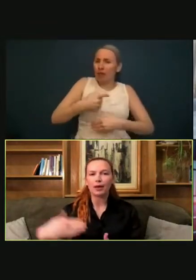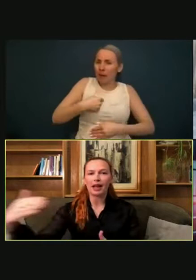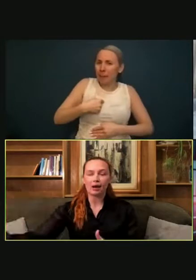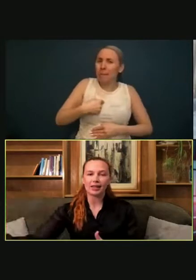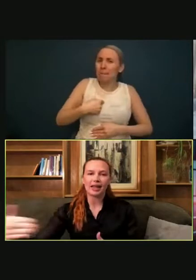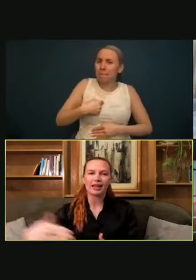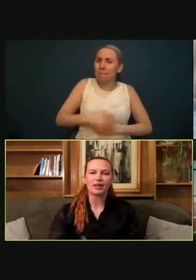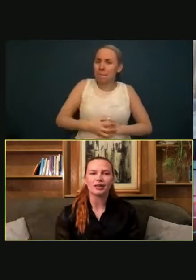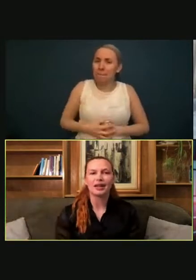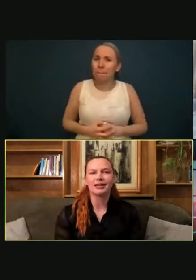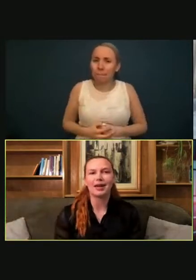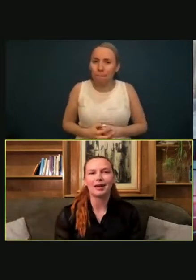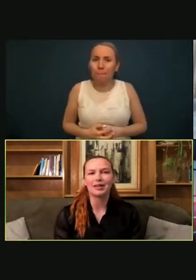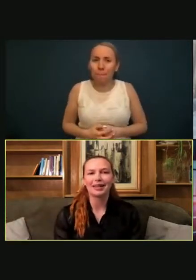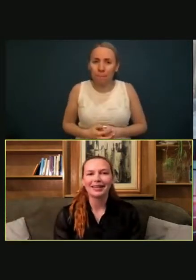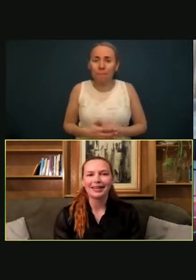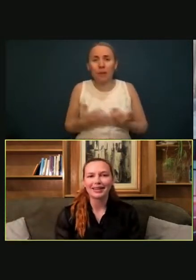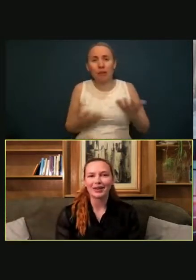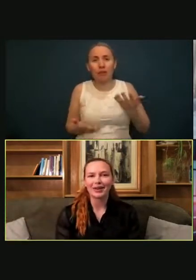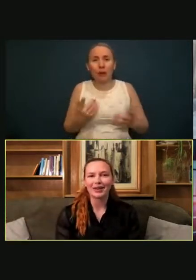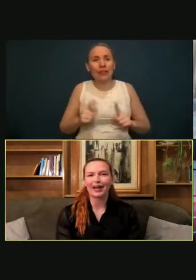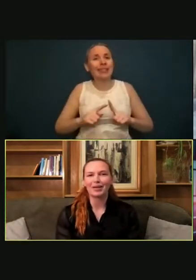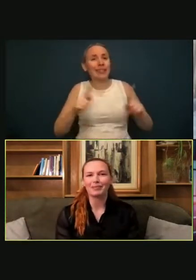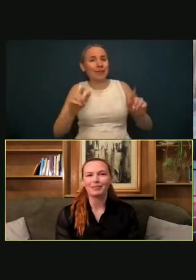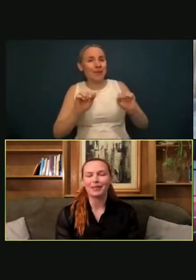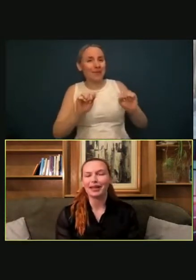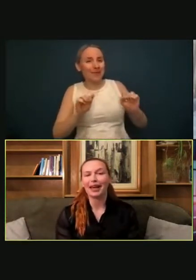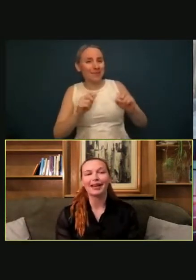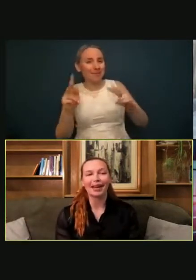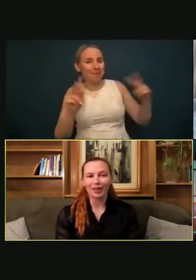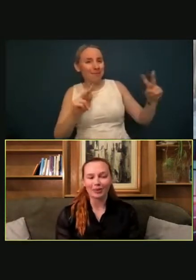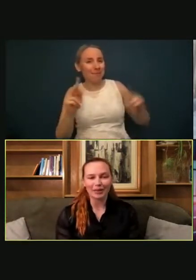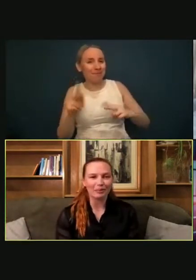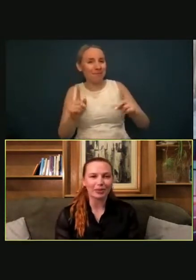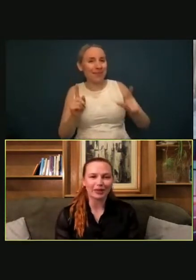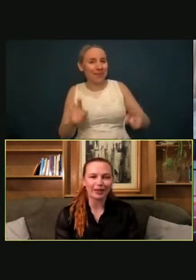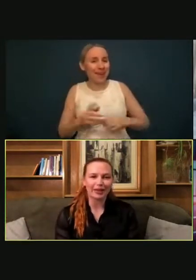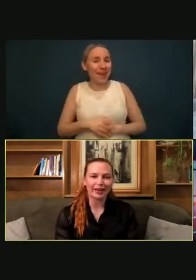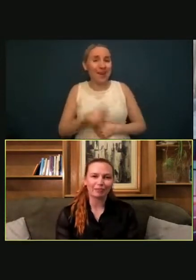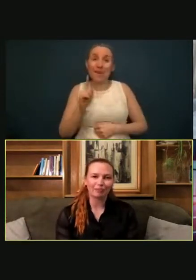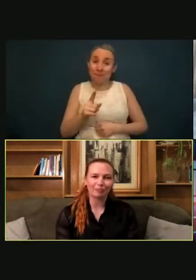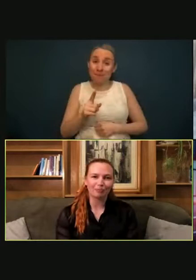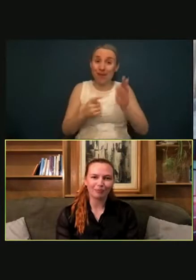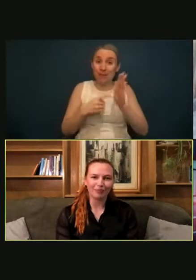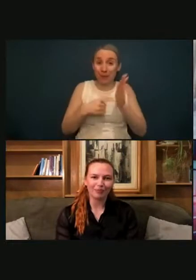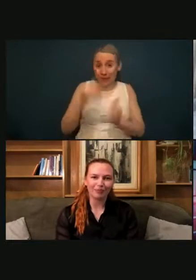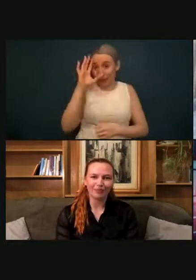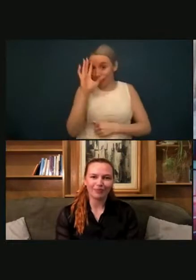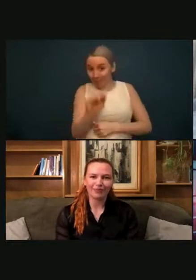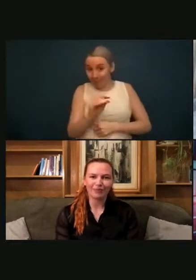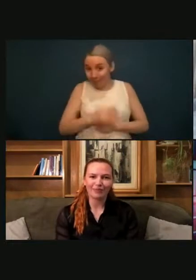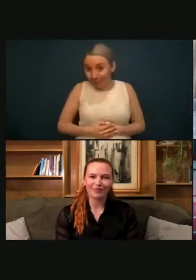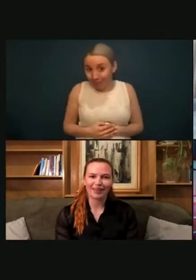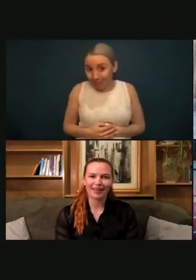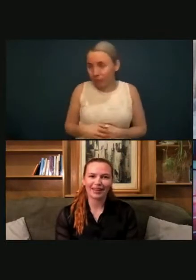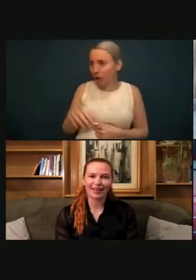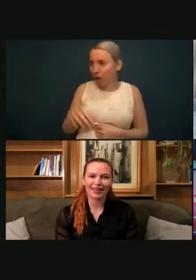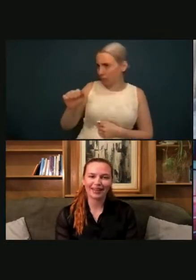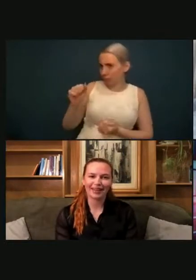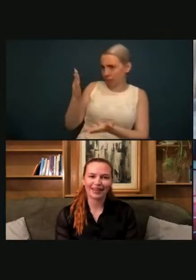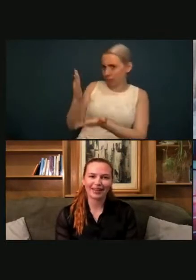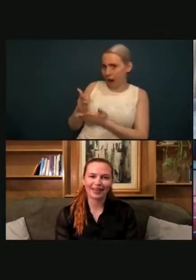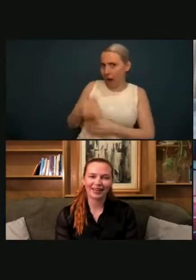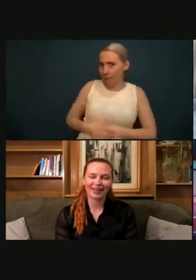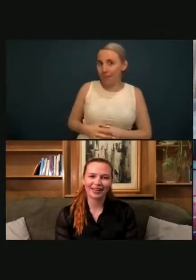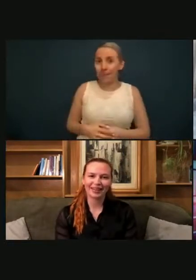how we take those next steps. So yeah, I thought that was important to share. Yeah, definitely. And so could